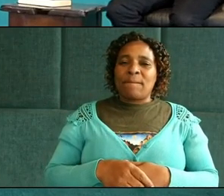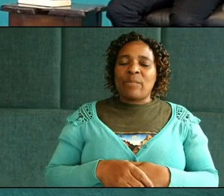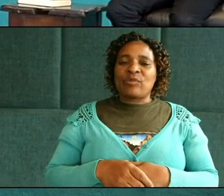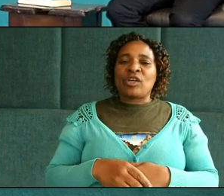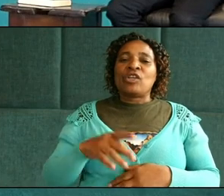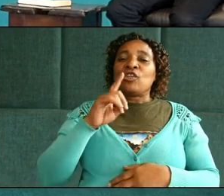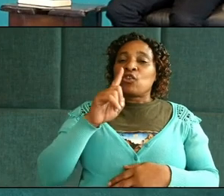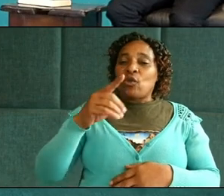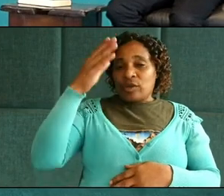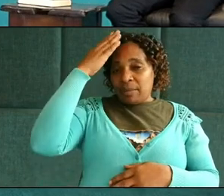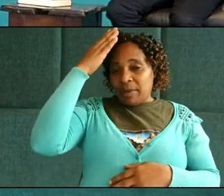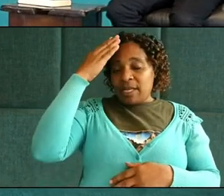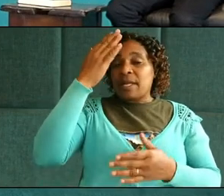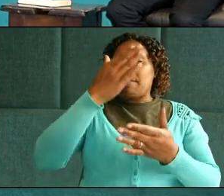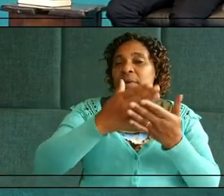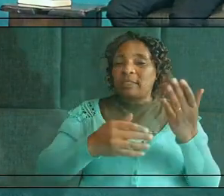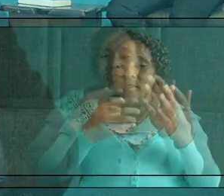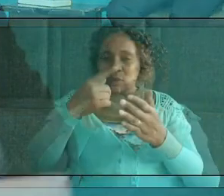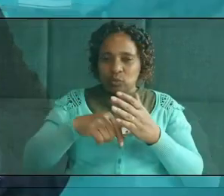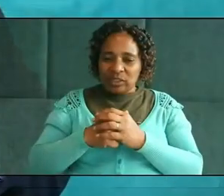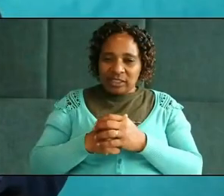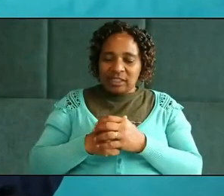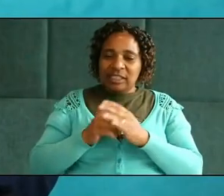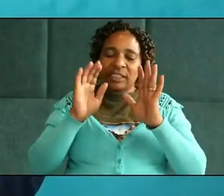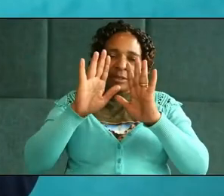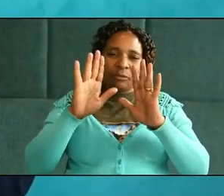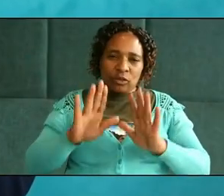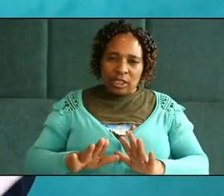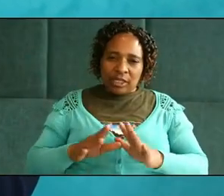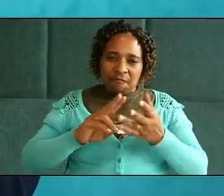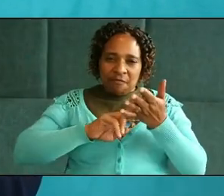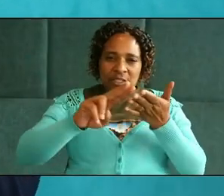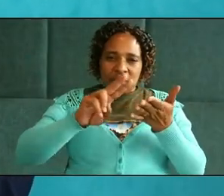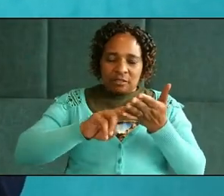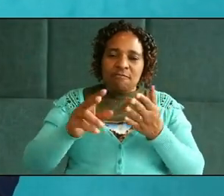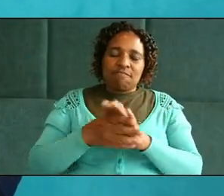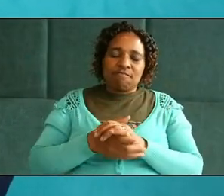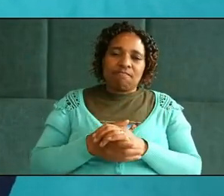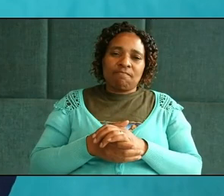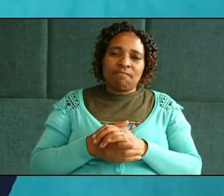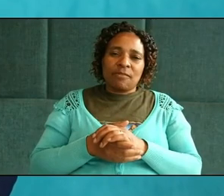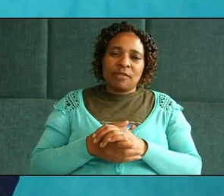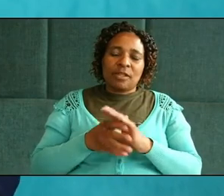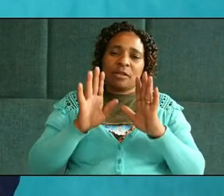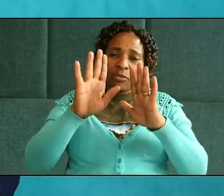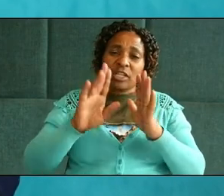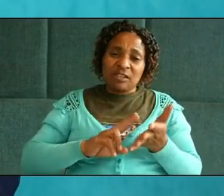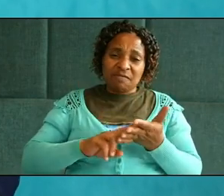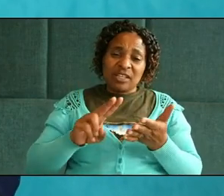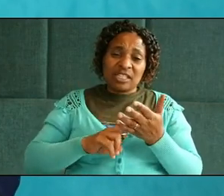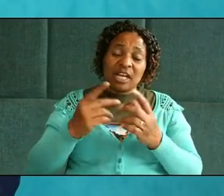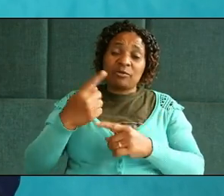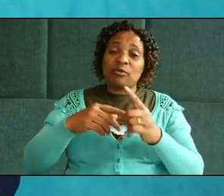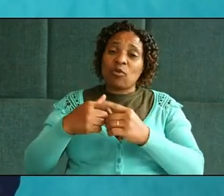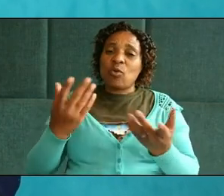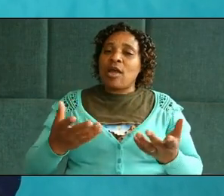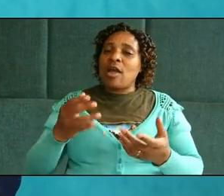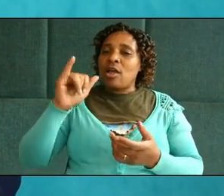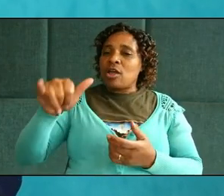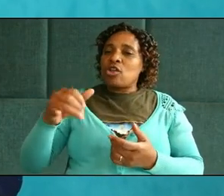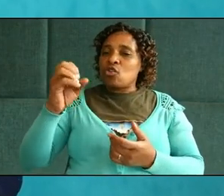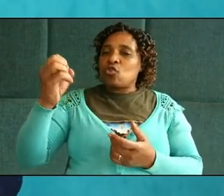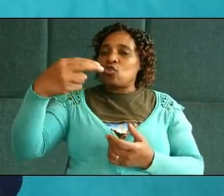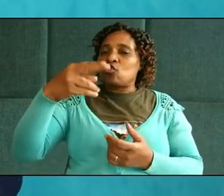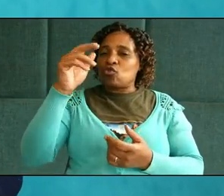So the Monday part is the key text. The key text comes from Joshua chapter